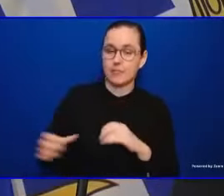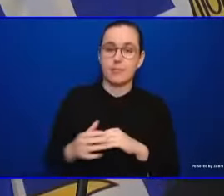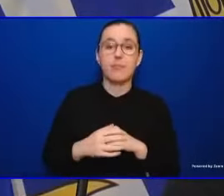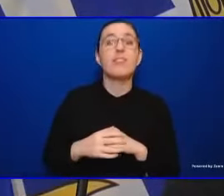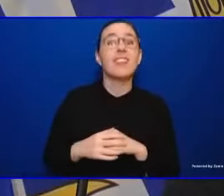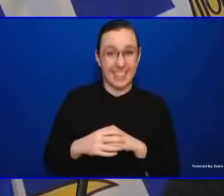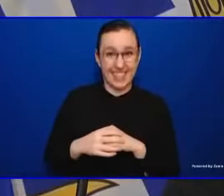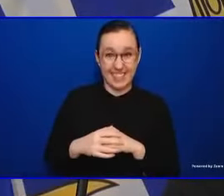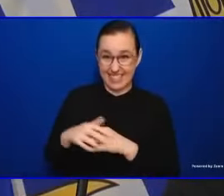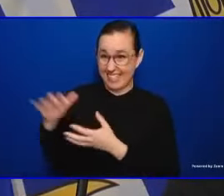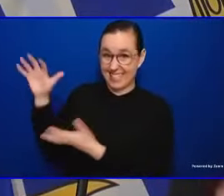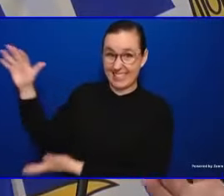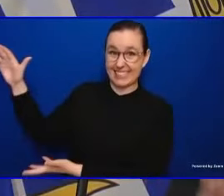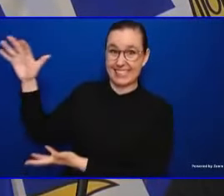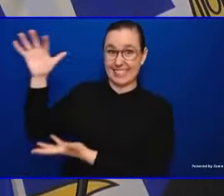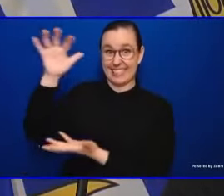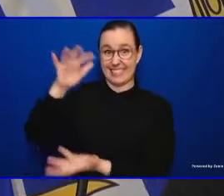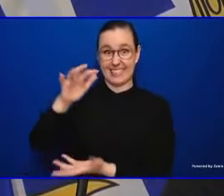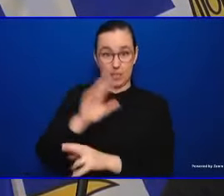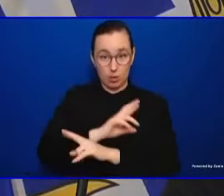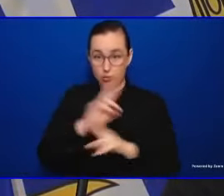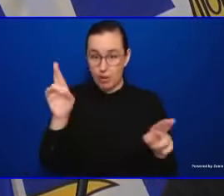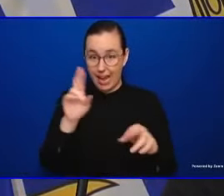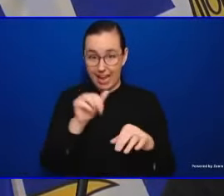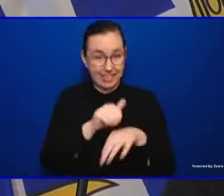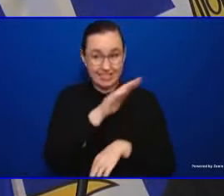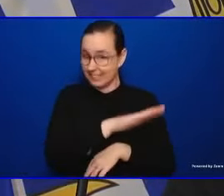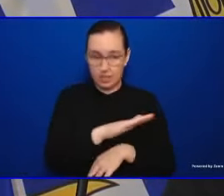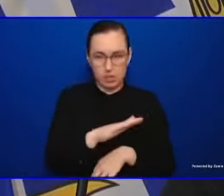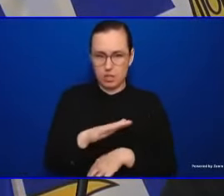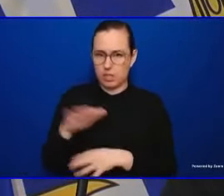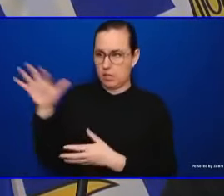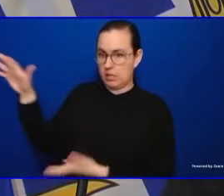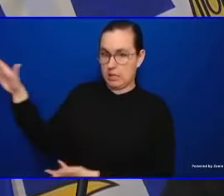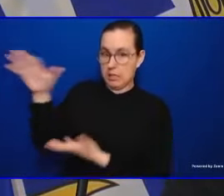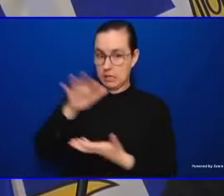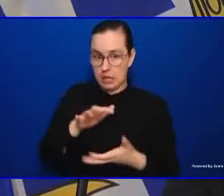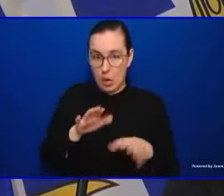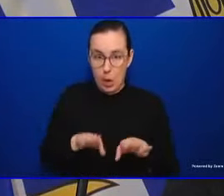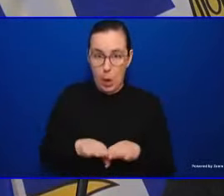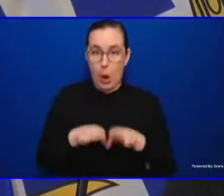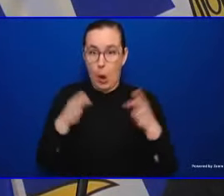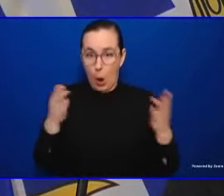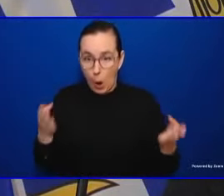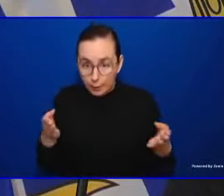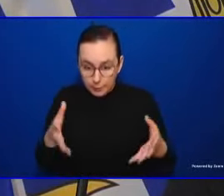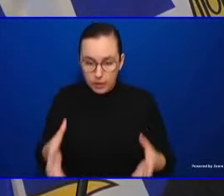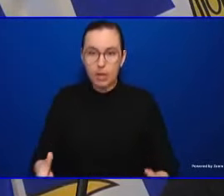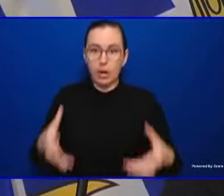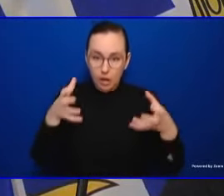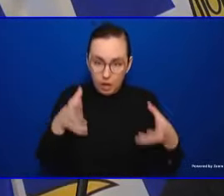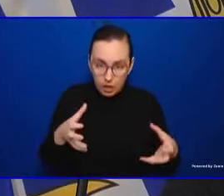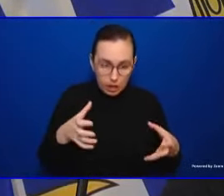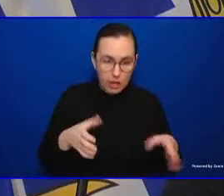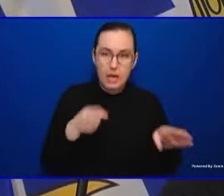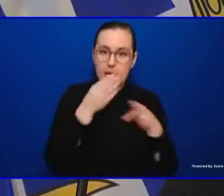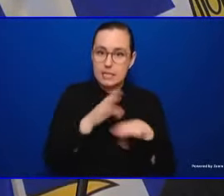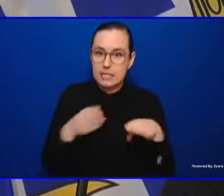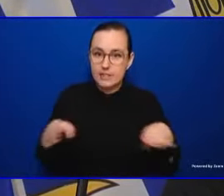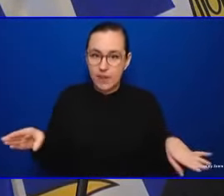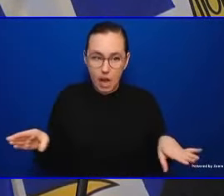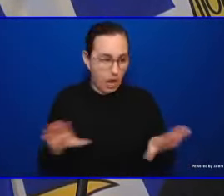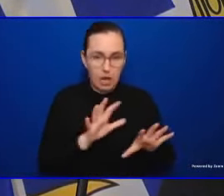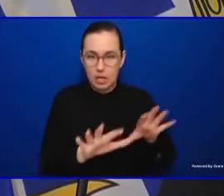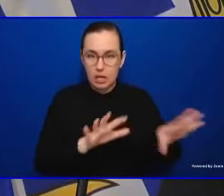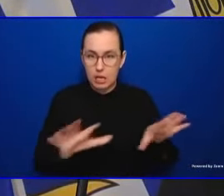with the nasal swabs that are needed for a number of the different types of settings that we have. We expect